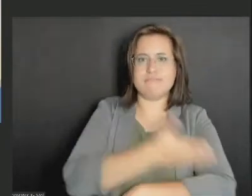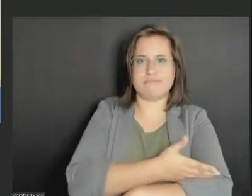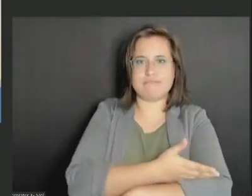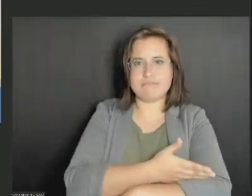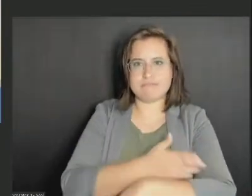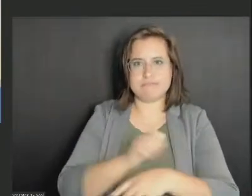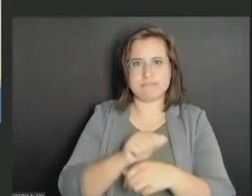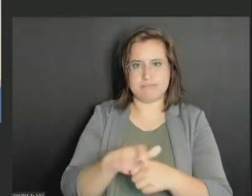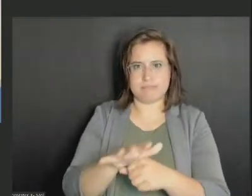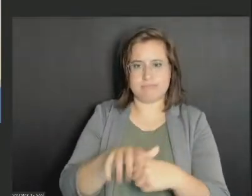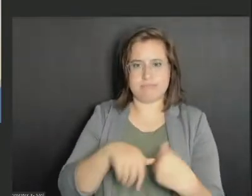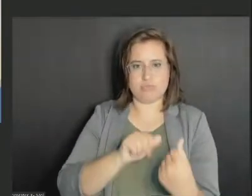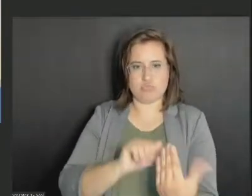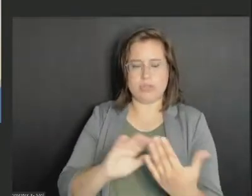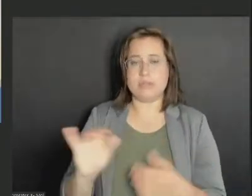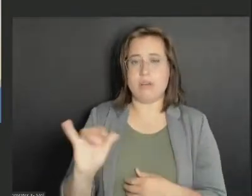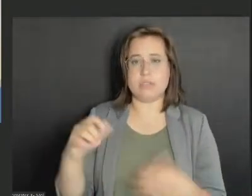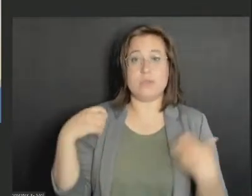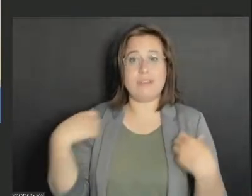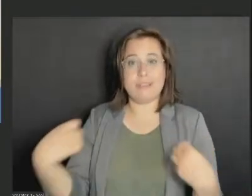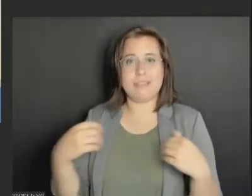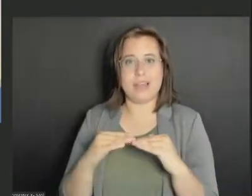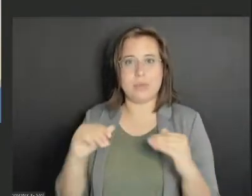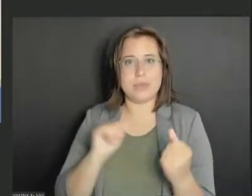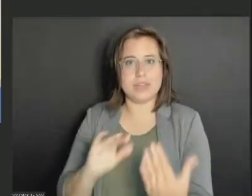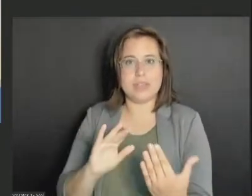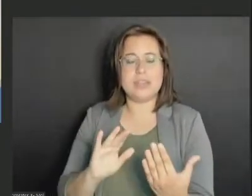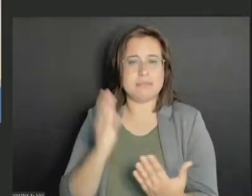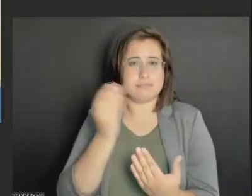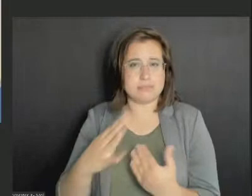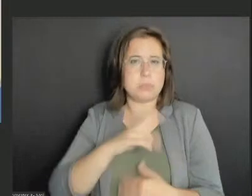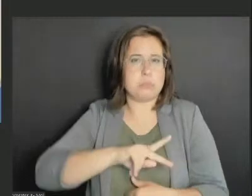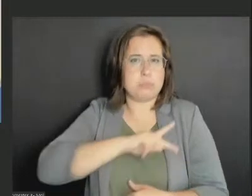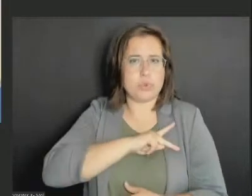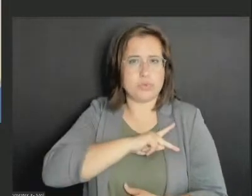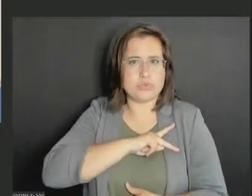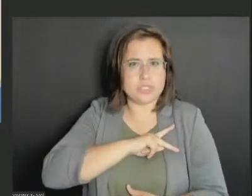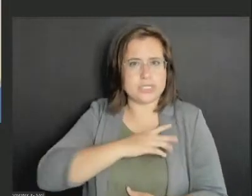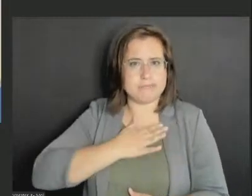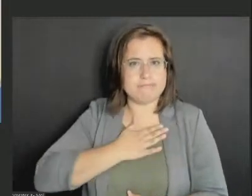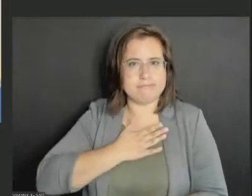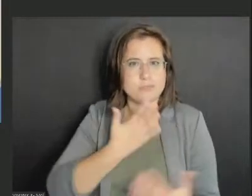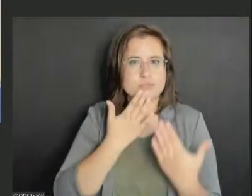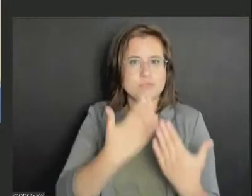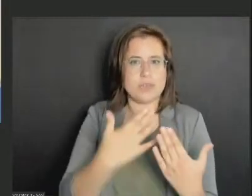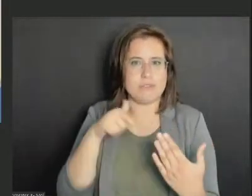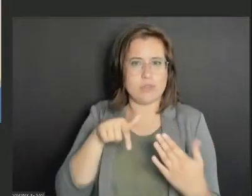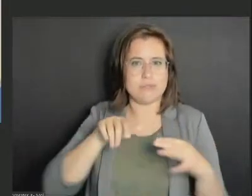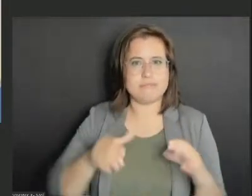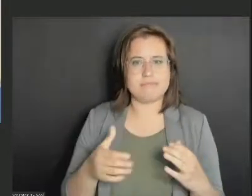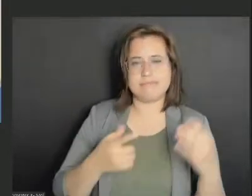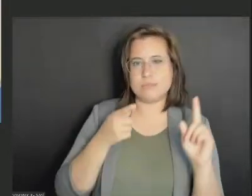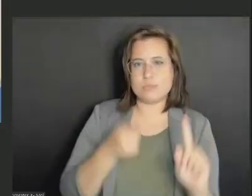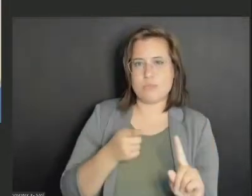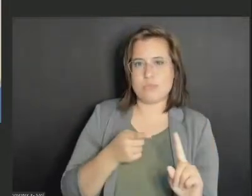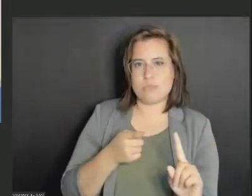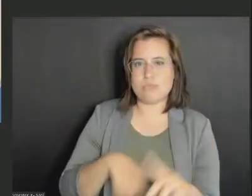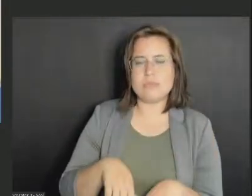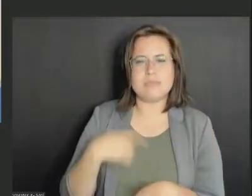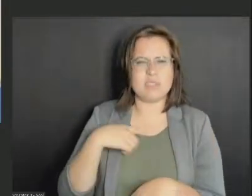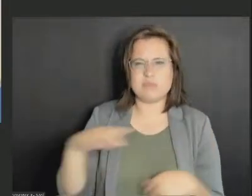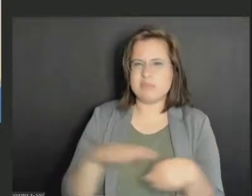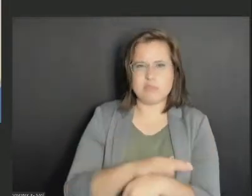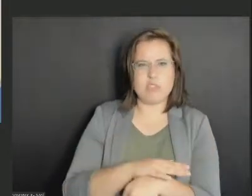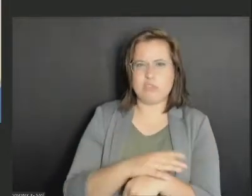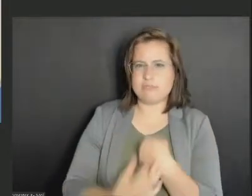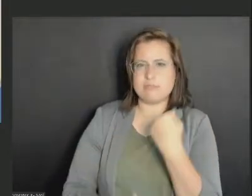advance health equity, I just want to say I feel personally grateful to this group and its goals. I was fully supported in